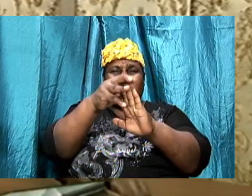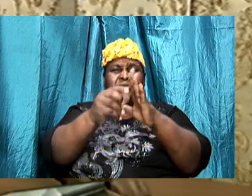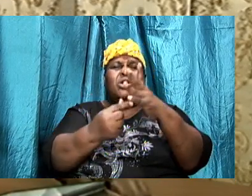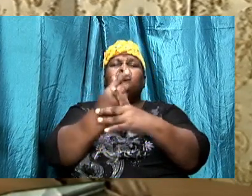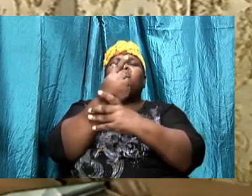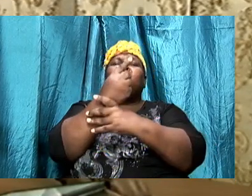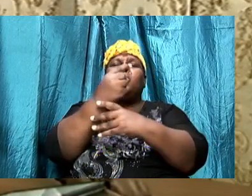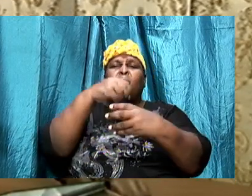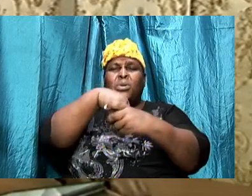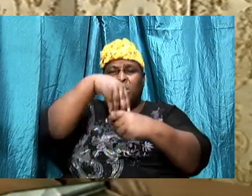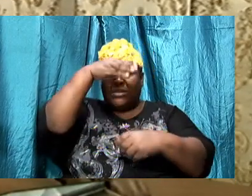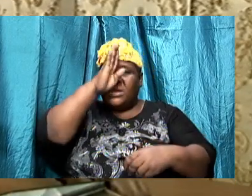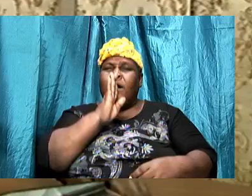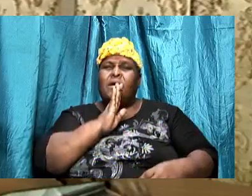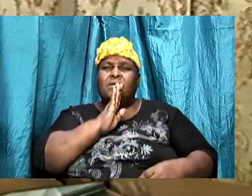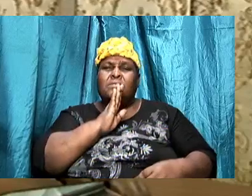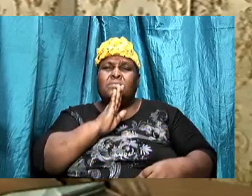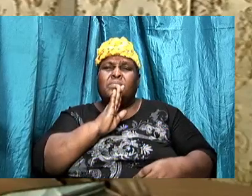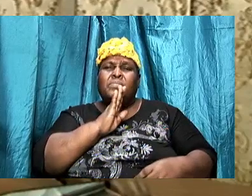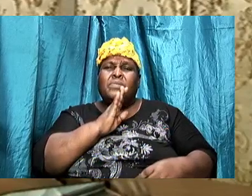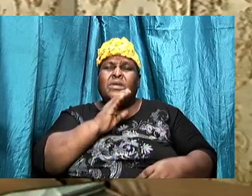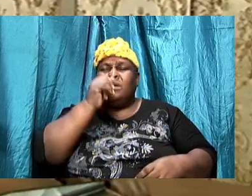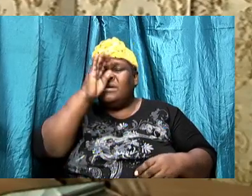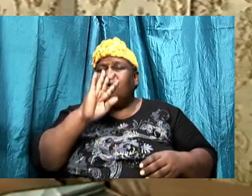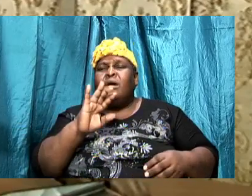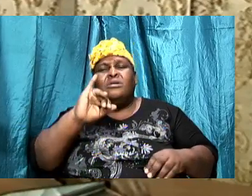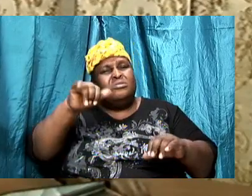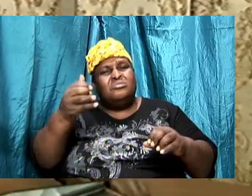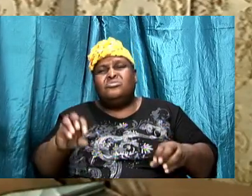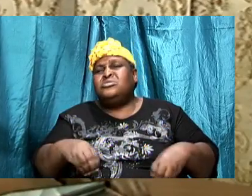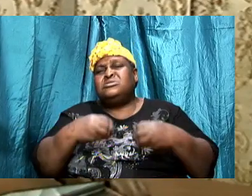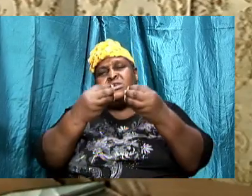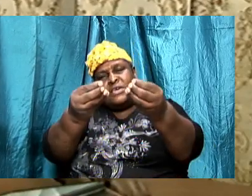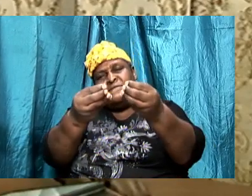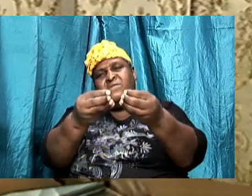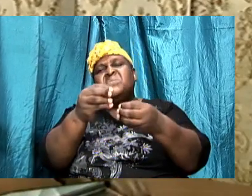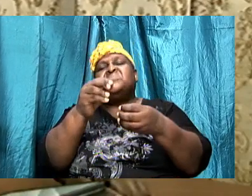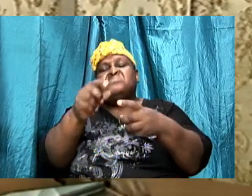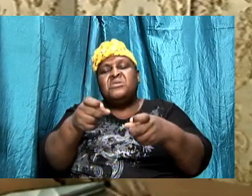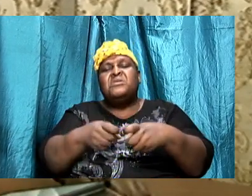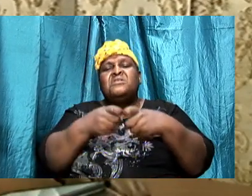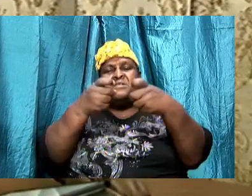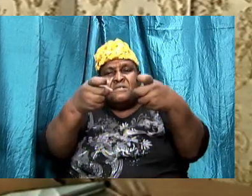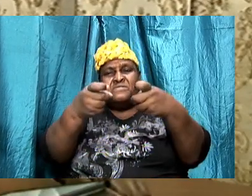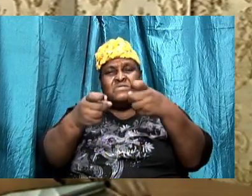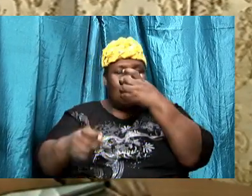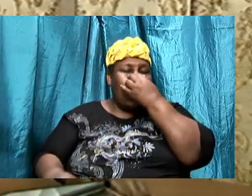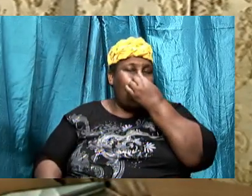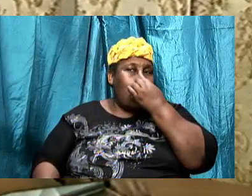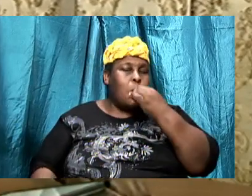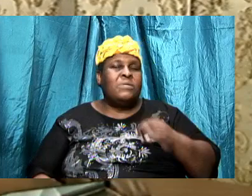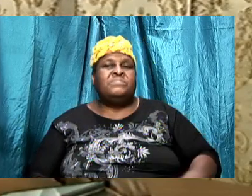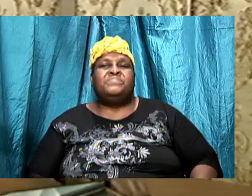growth. No, it's just a gift that God gives you. And we're going to come to why God gives us those